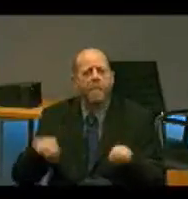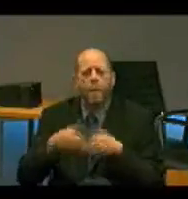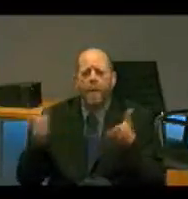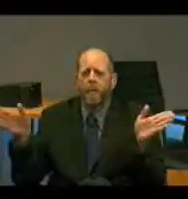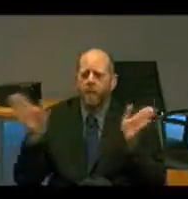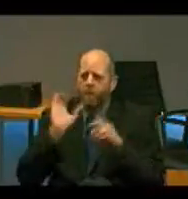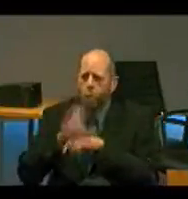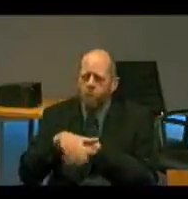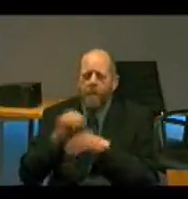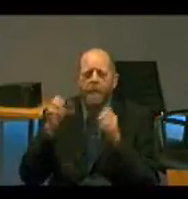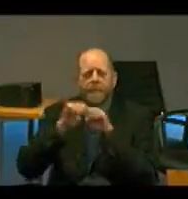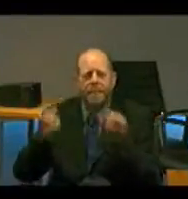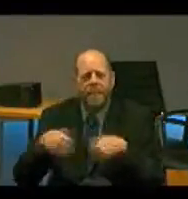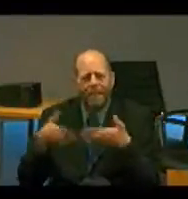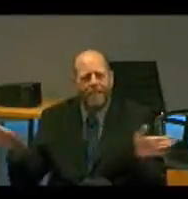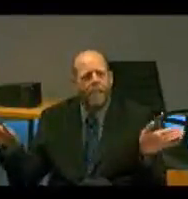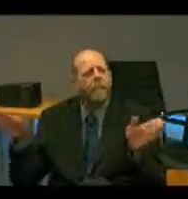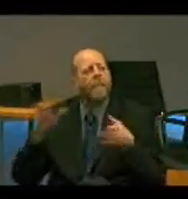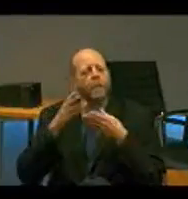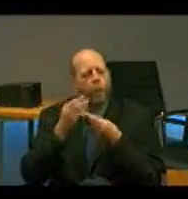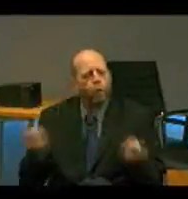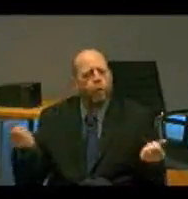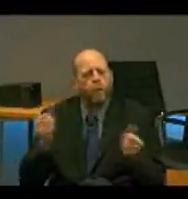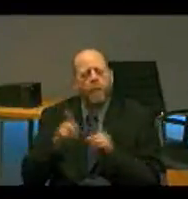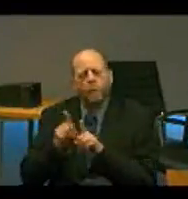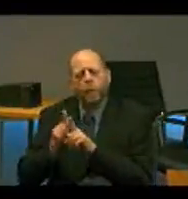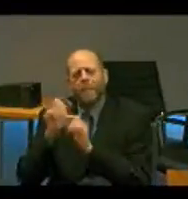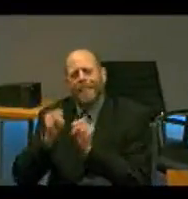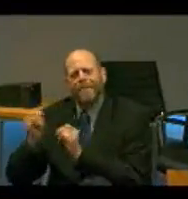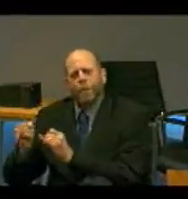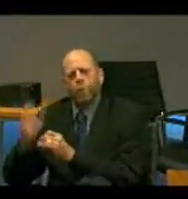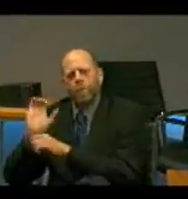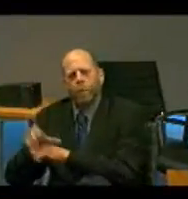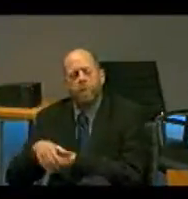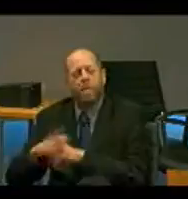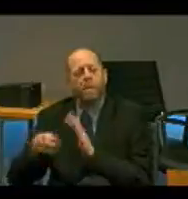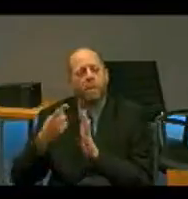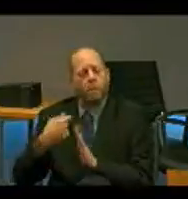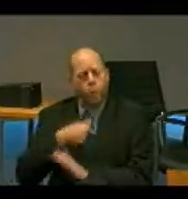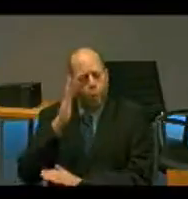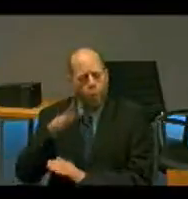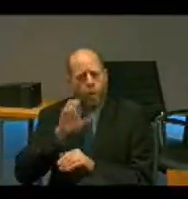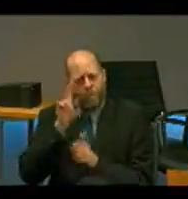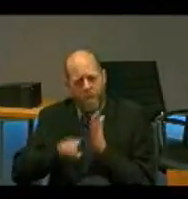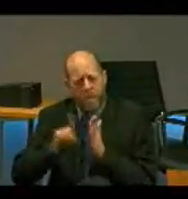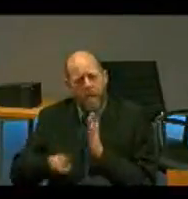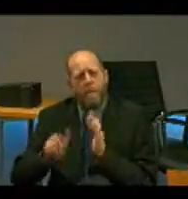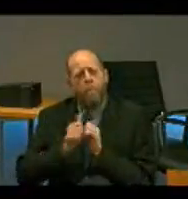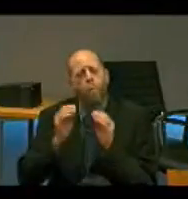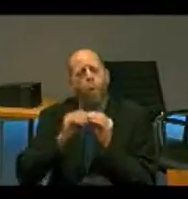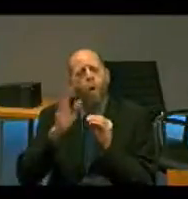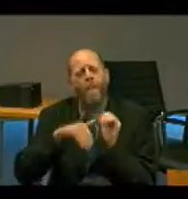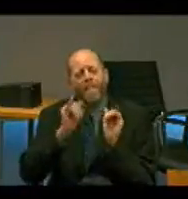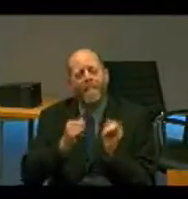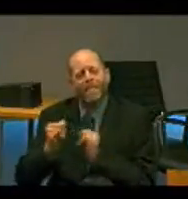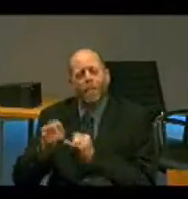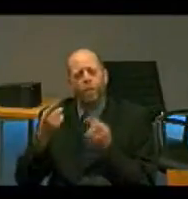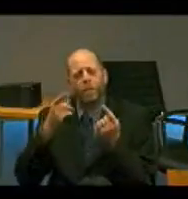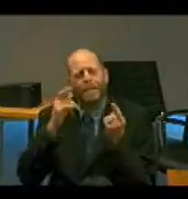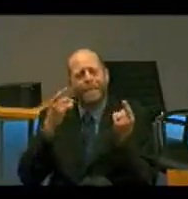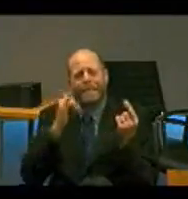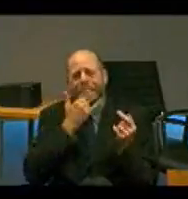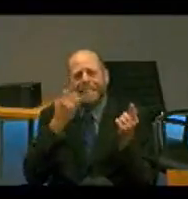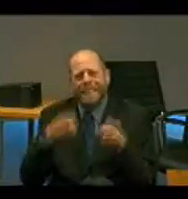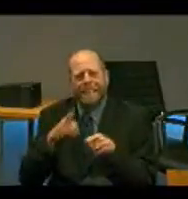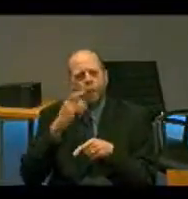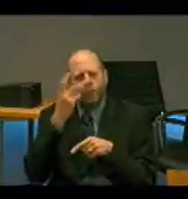enforcement and systemic solutions as well as individual enforcement. At times we would investigate beyond the individual incident to see